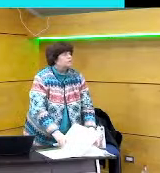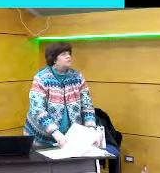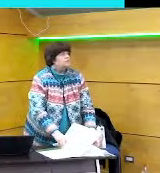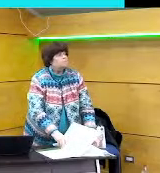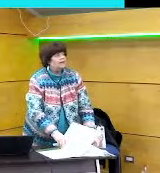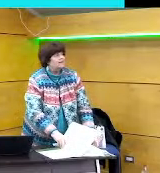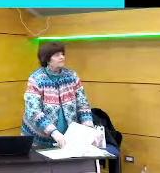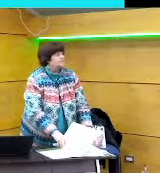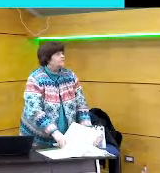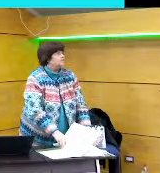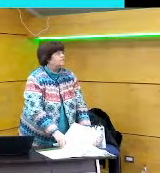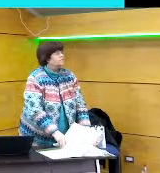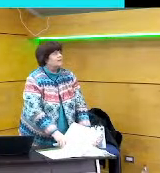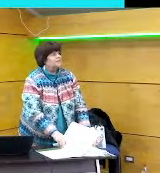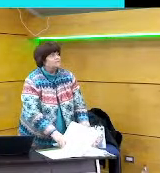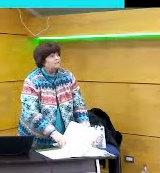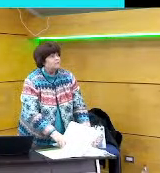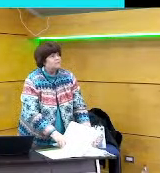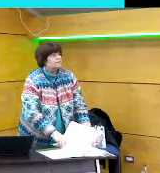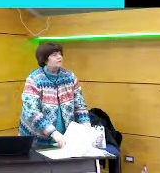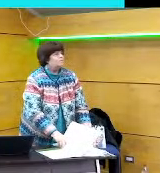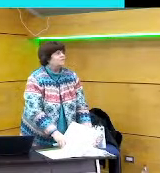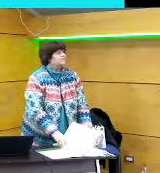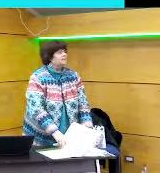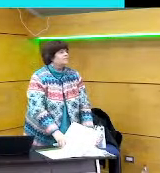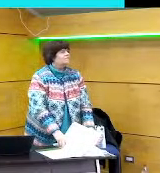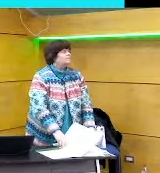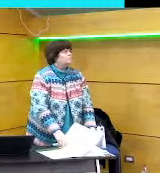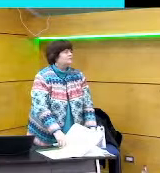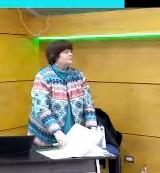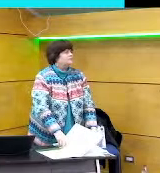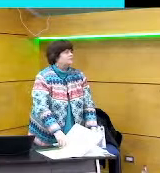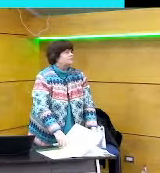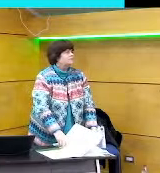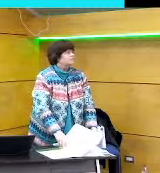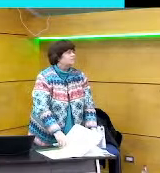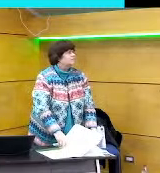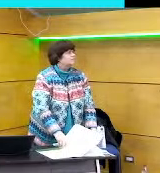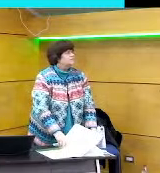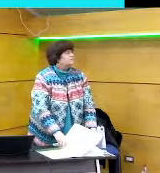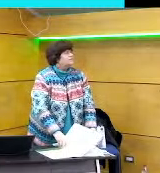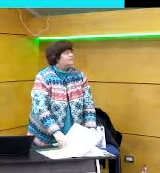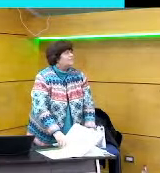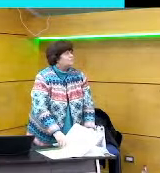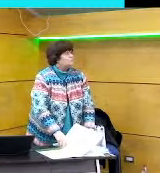close, I don't know, Marcelo, nobody's here.